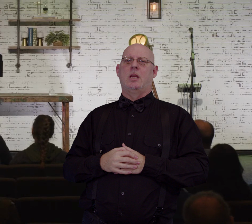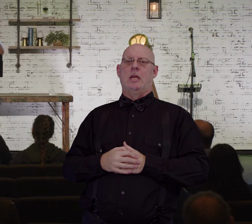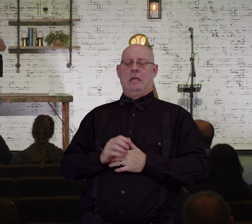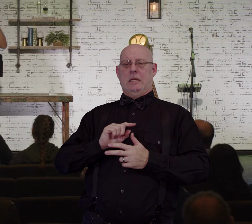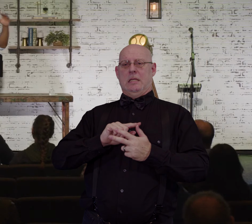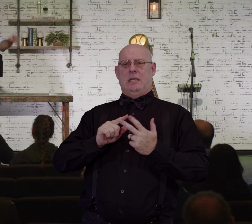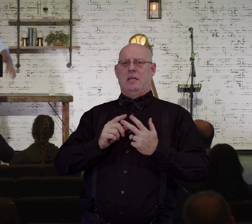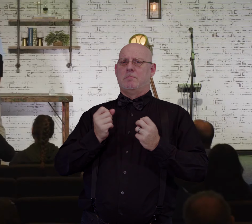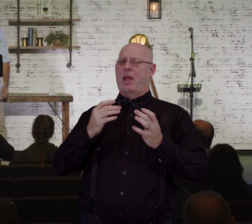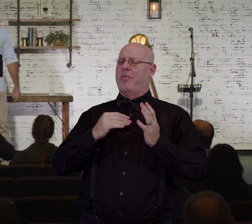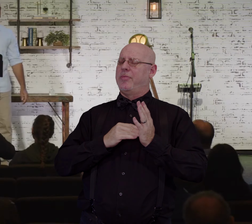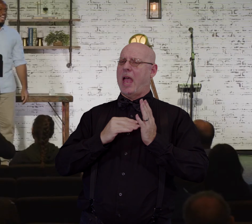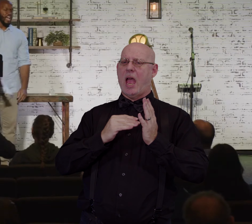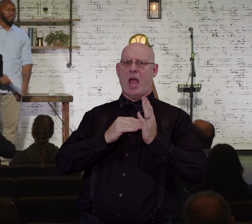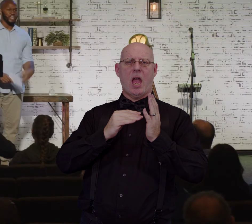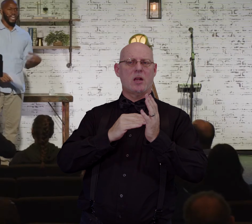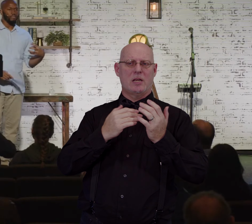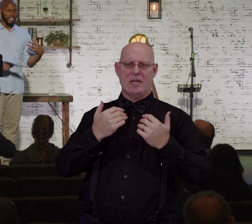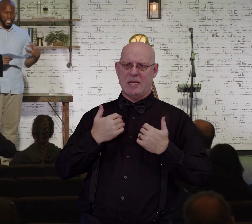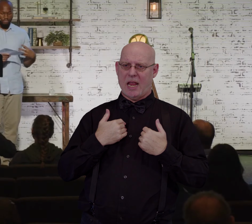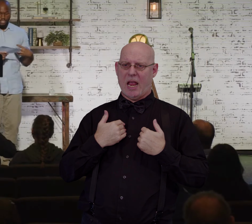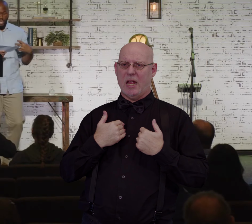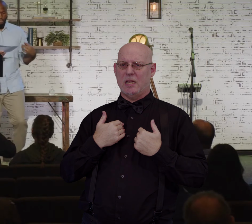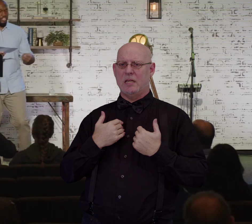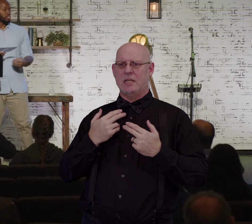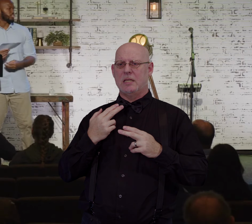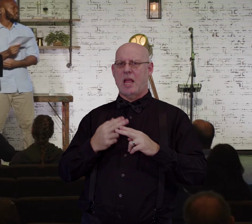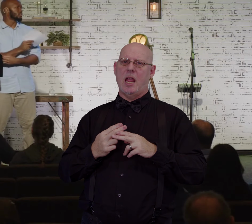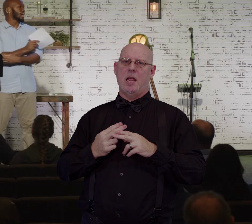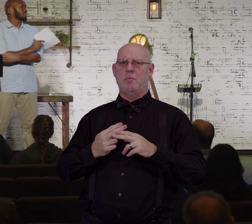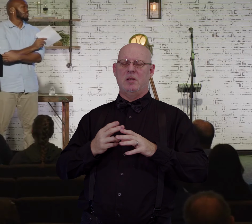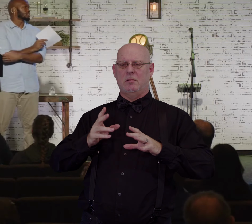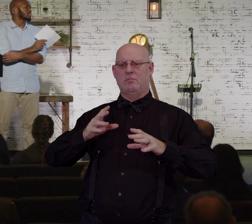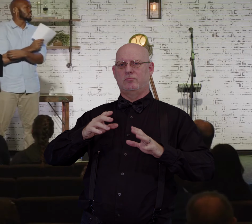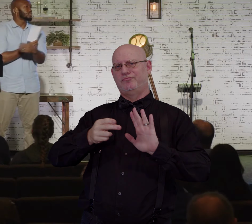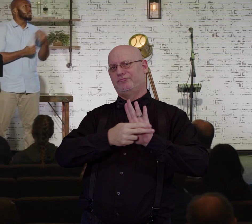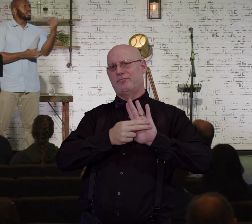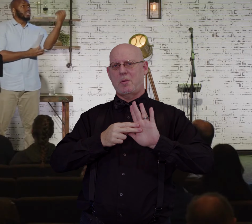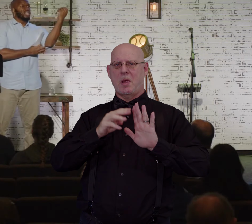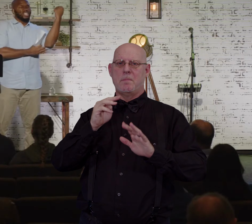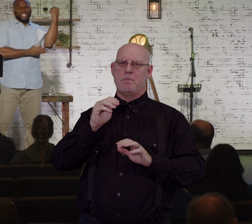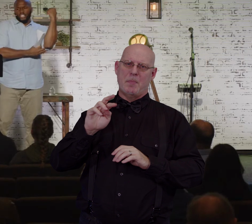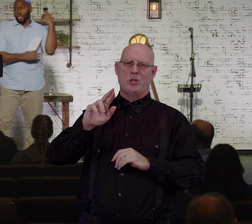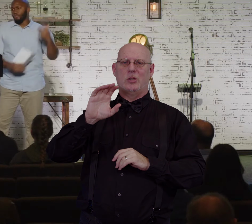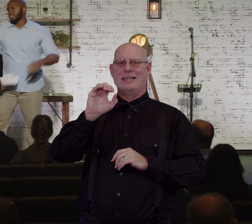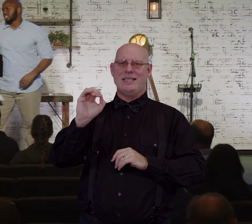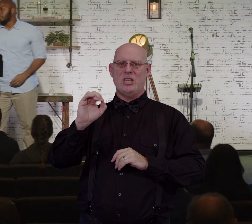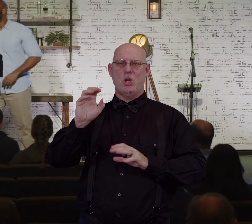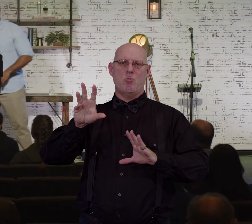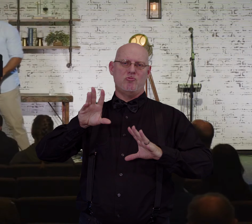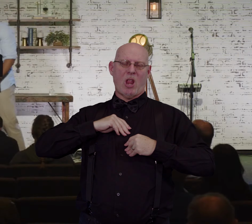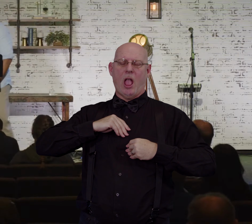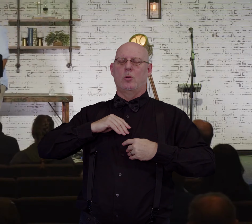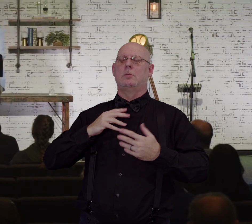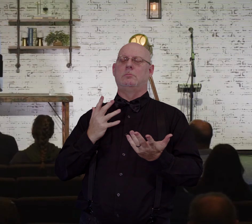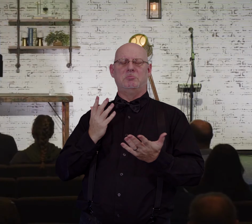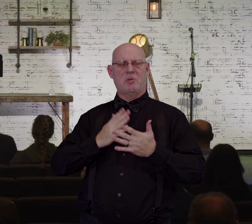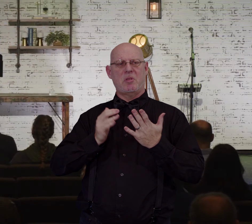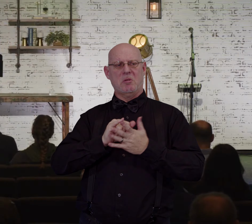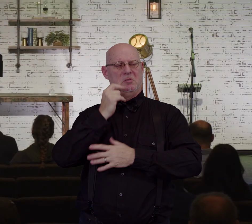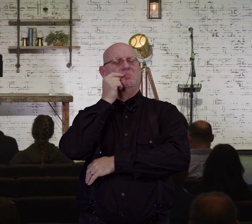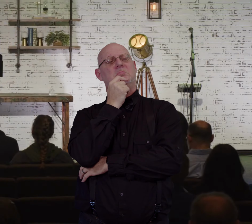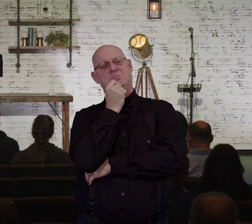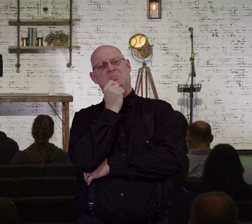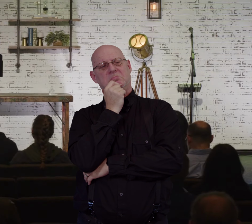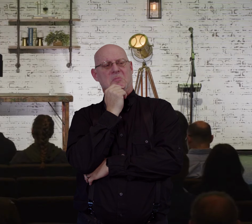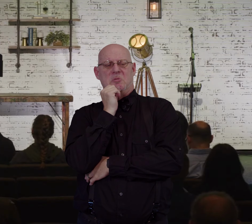these, and there was thousands of cases that he had where he got named Mr. Zero Tolerance. So for some of us, we hear those and it's